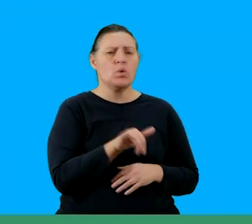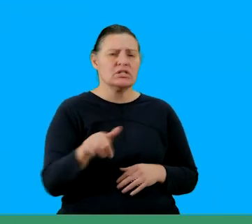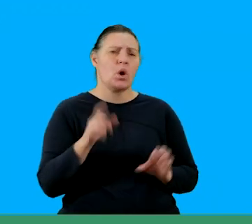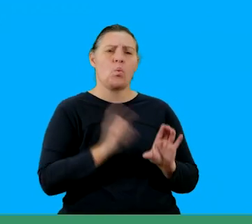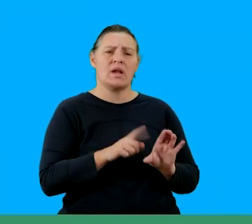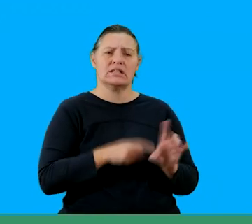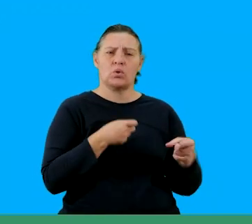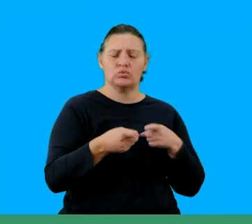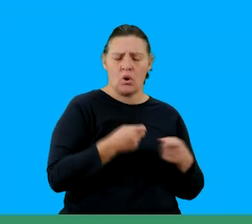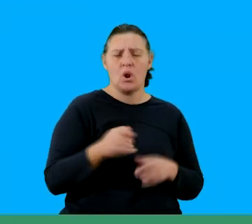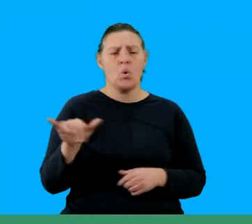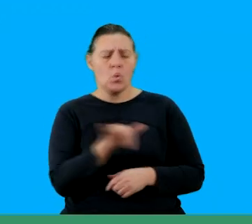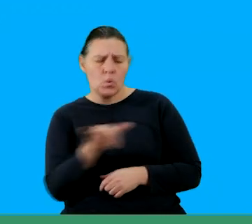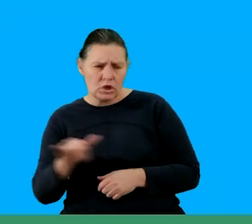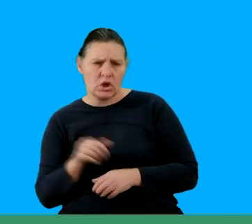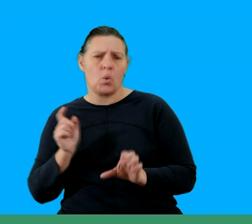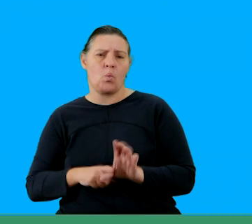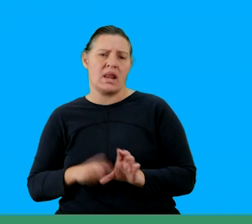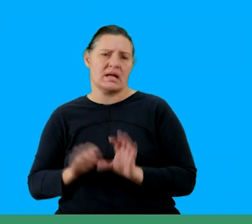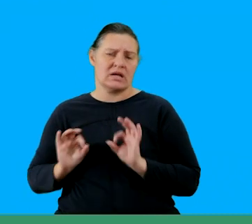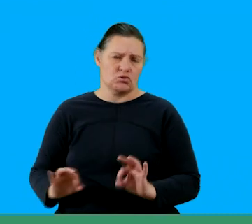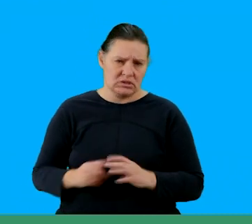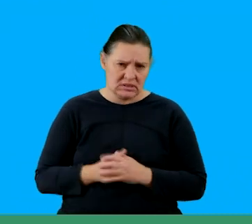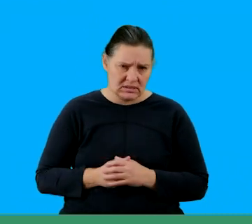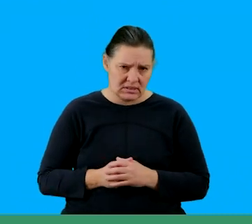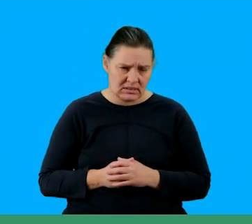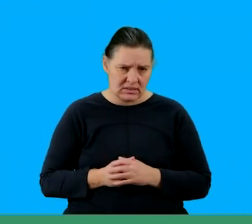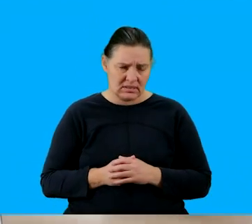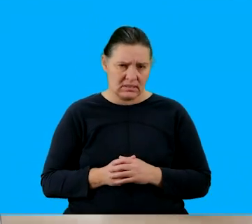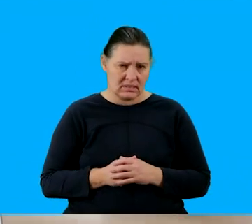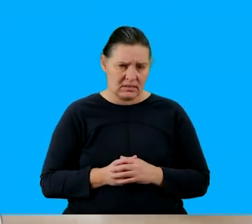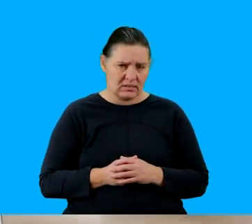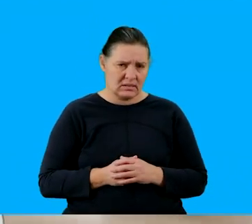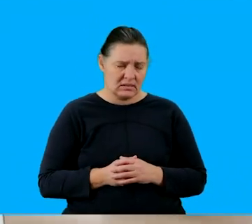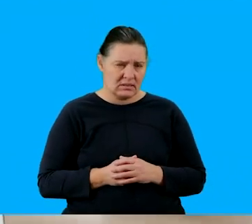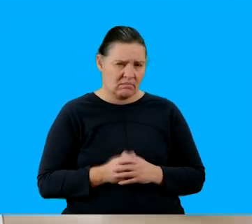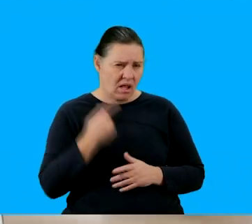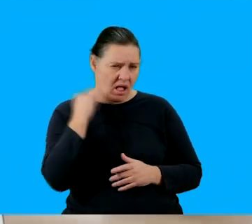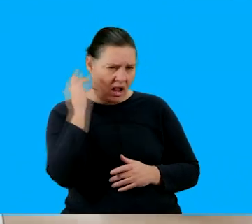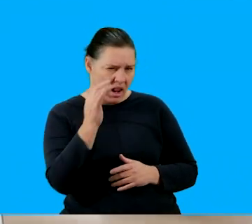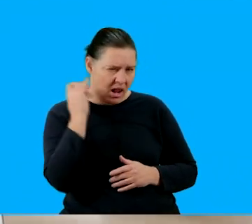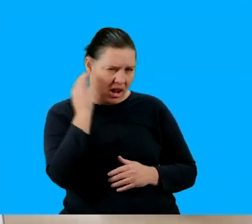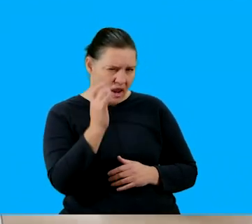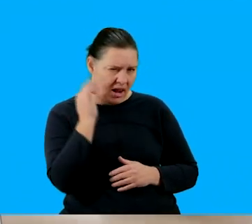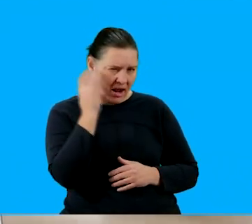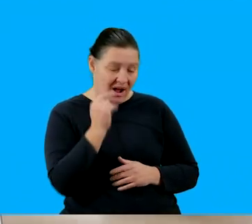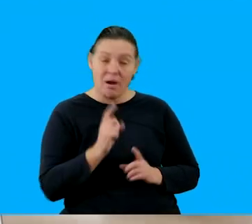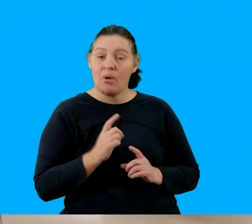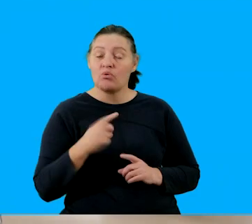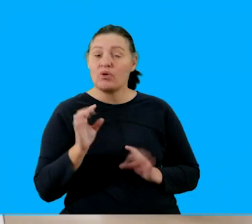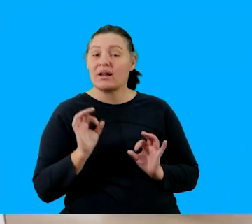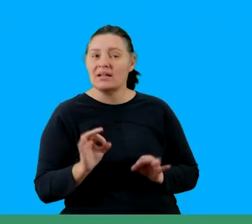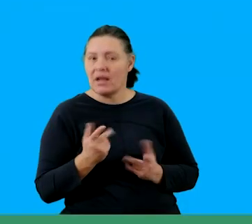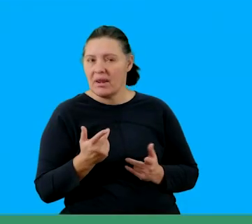one is quality control and which one is quality assurance. I know you're thinking, but the correct